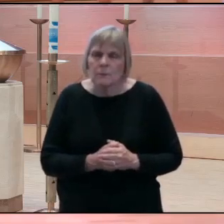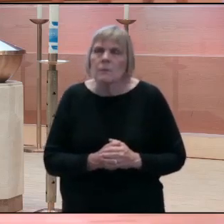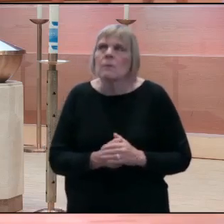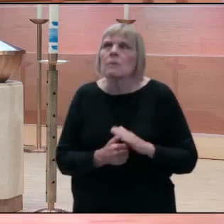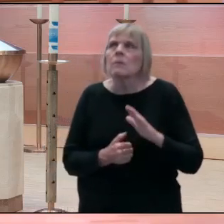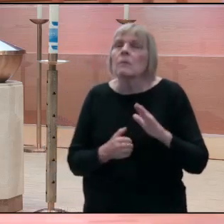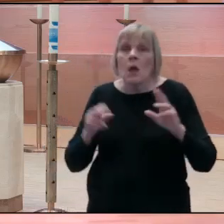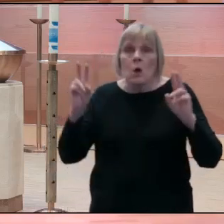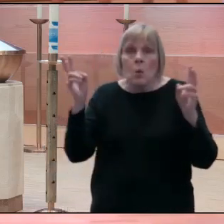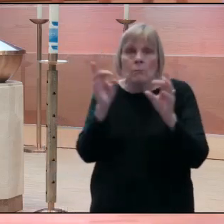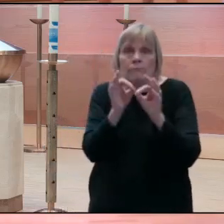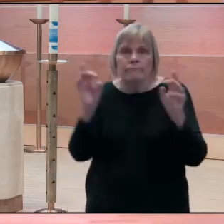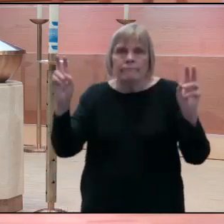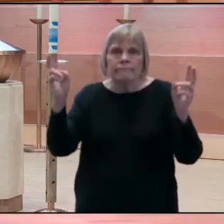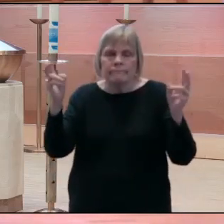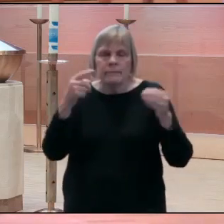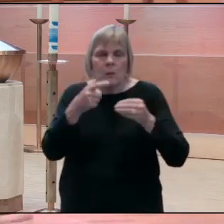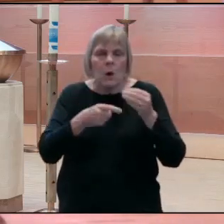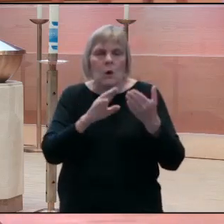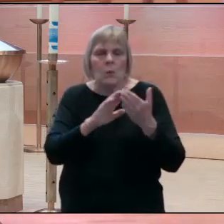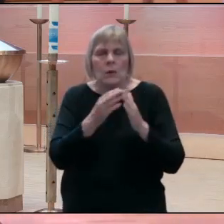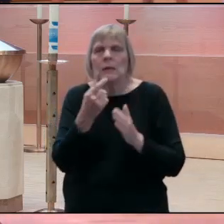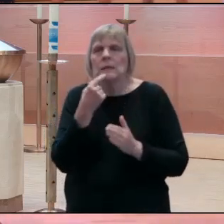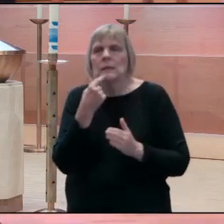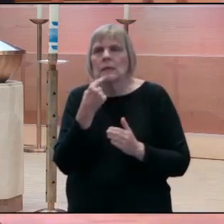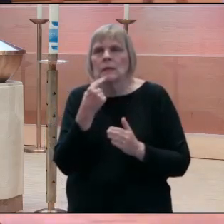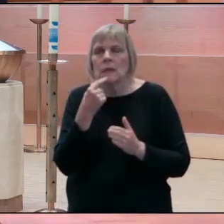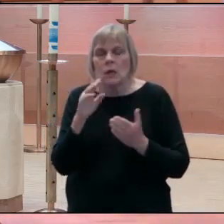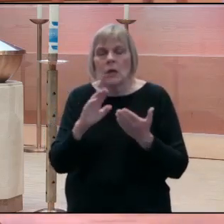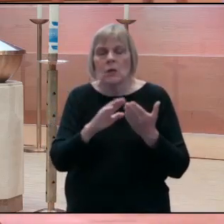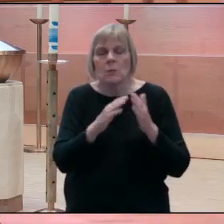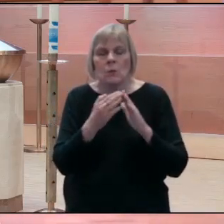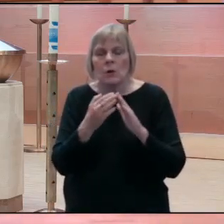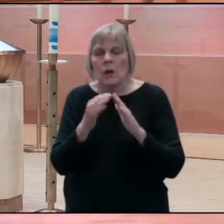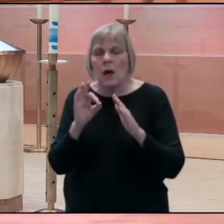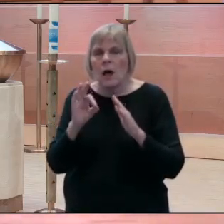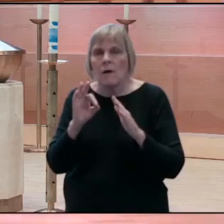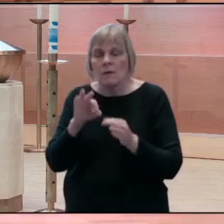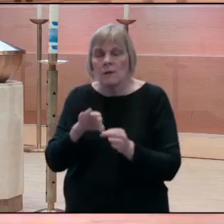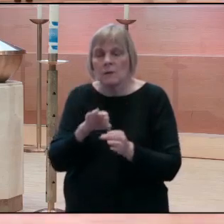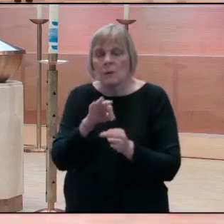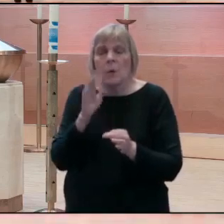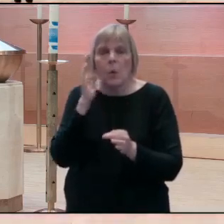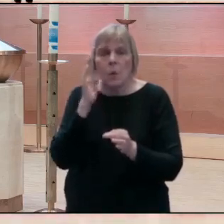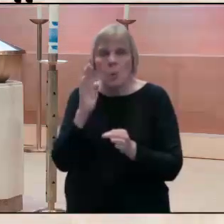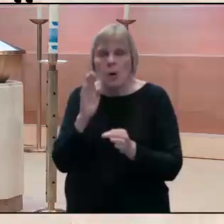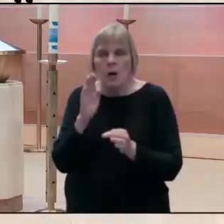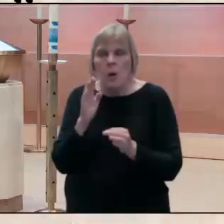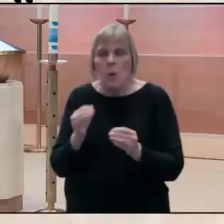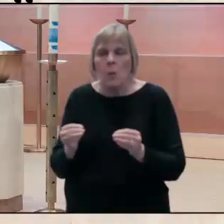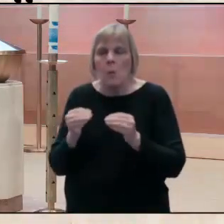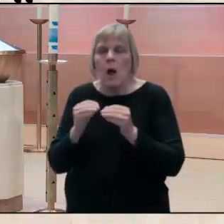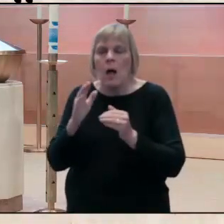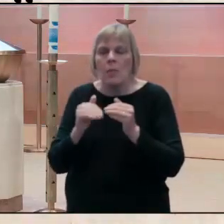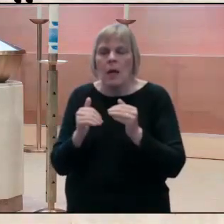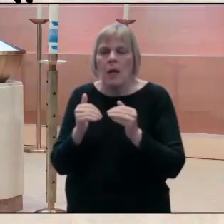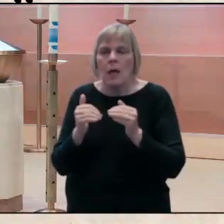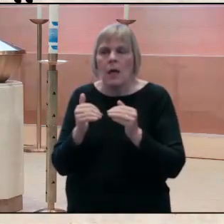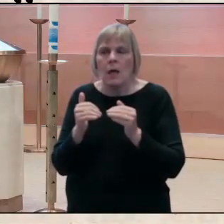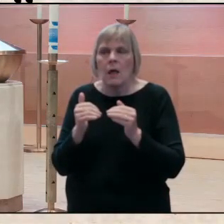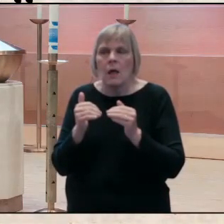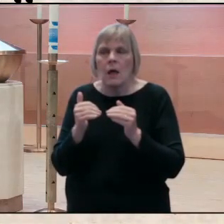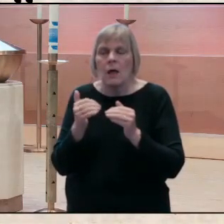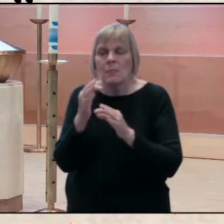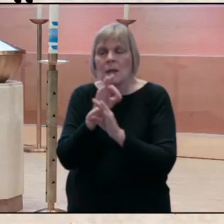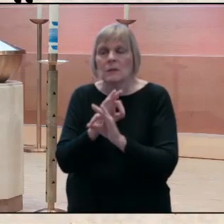There was a quote I heard about unity here that says, "The unity of a nation's spirit and will are worth far more than the freedom of